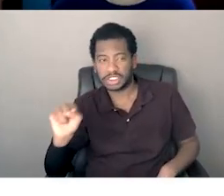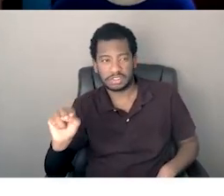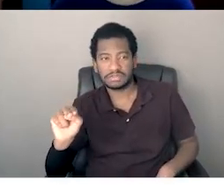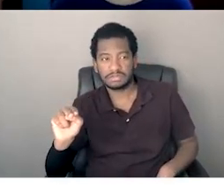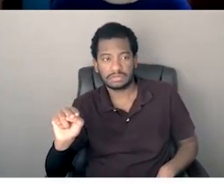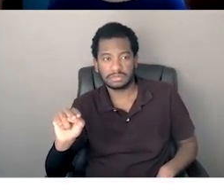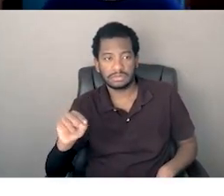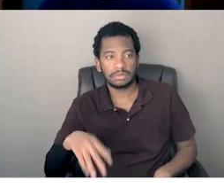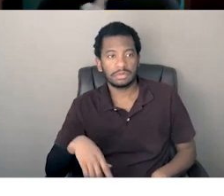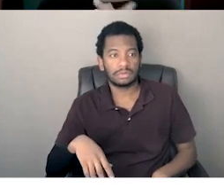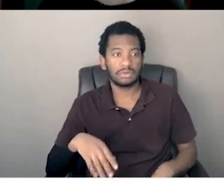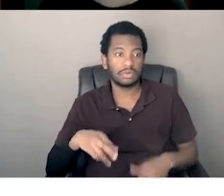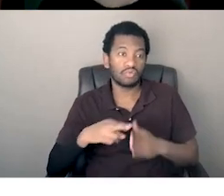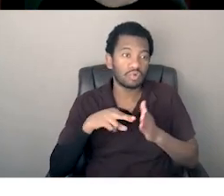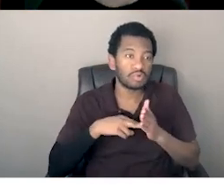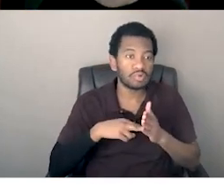rules, inflexible,